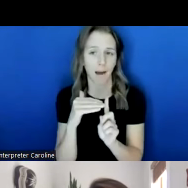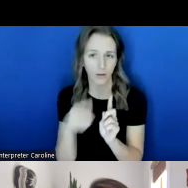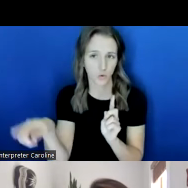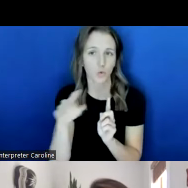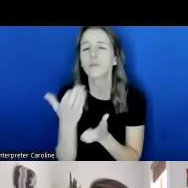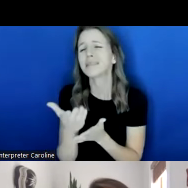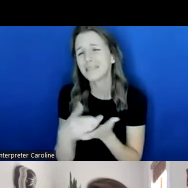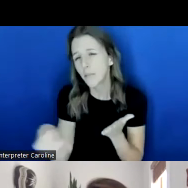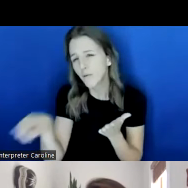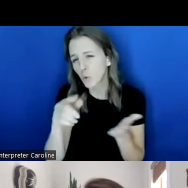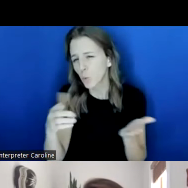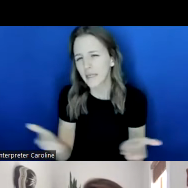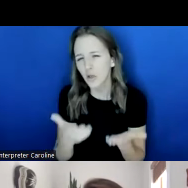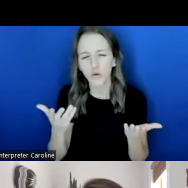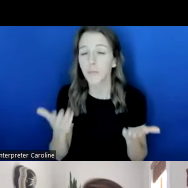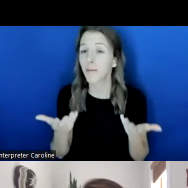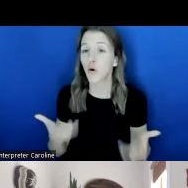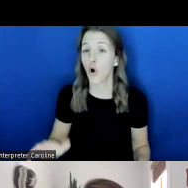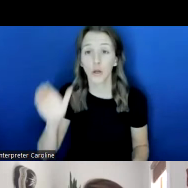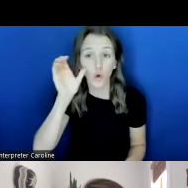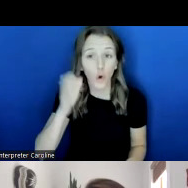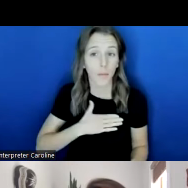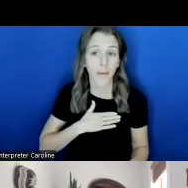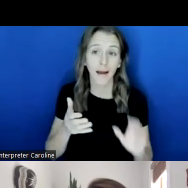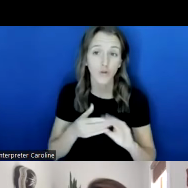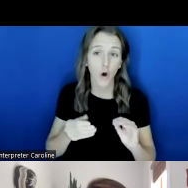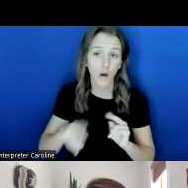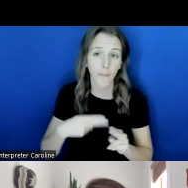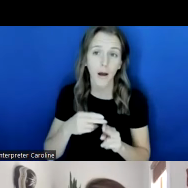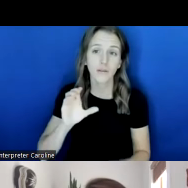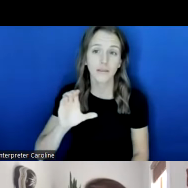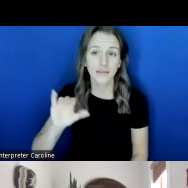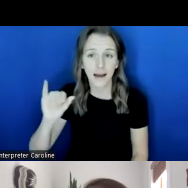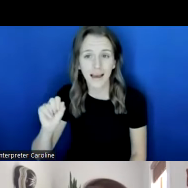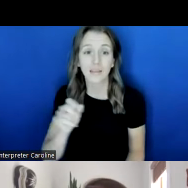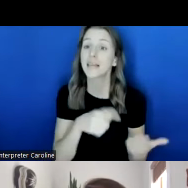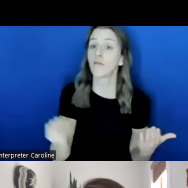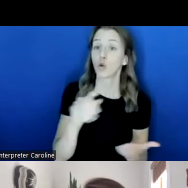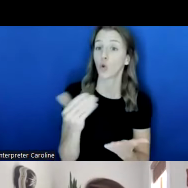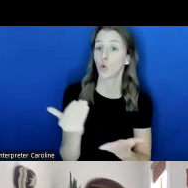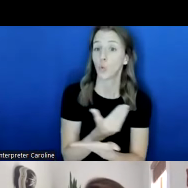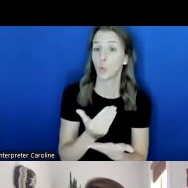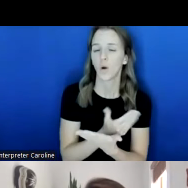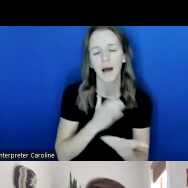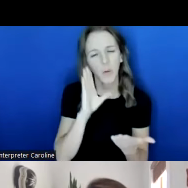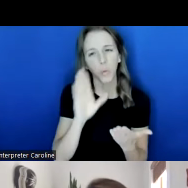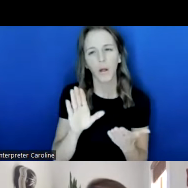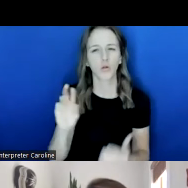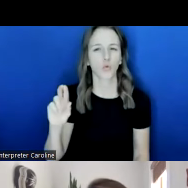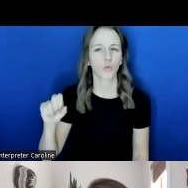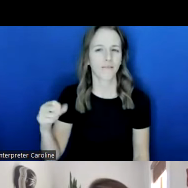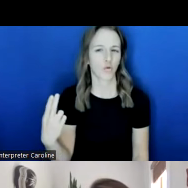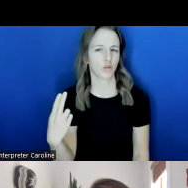have seen me talk about CCIS, and for those of you who are new, I'm going to just kind of refresh a little bit about where we were when